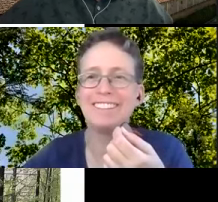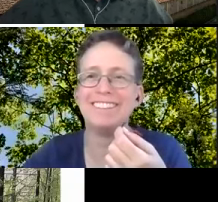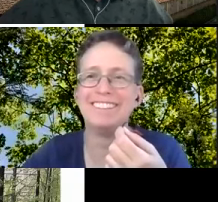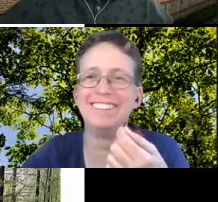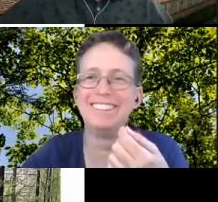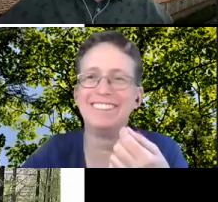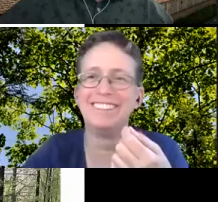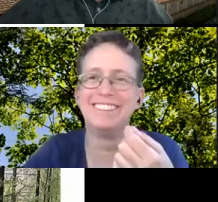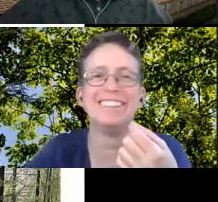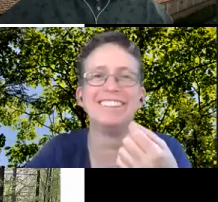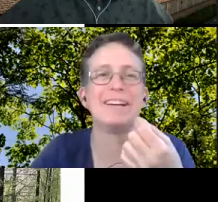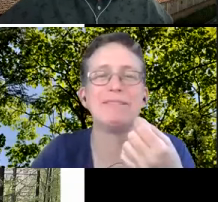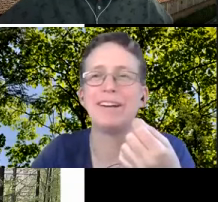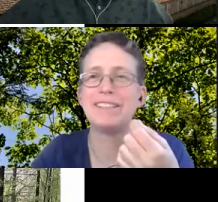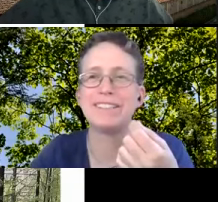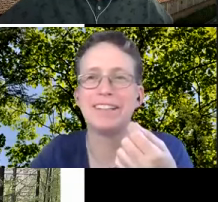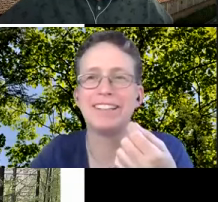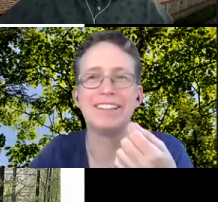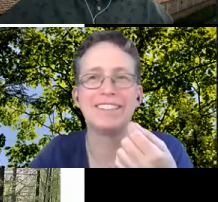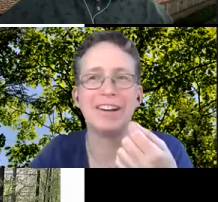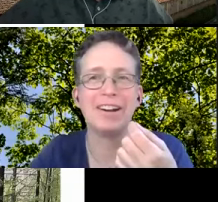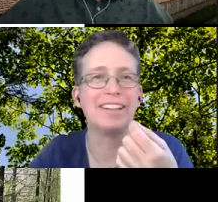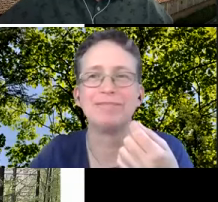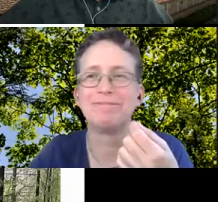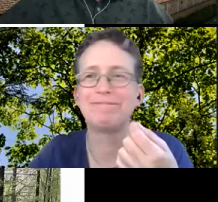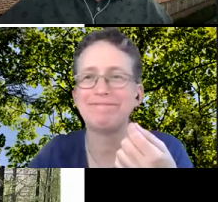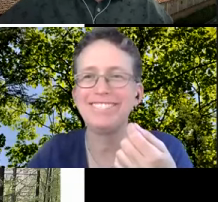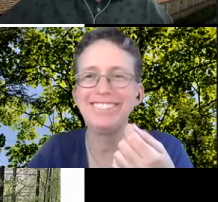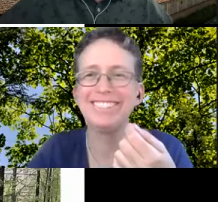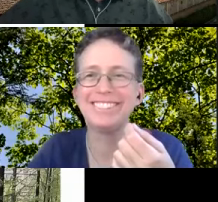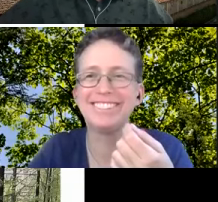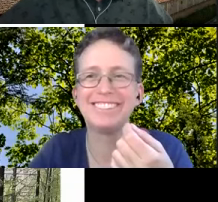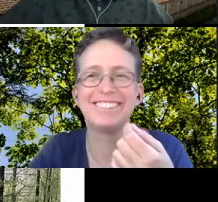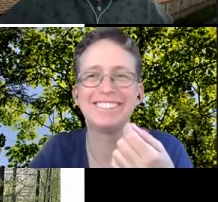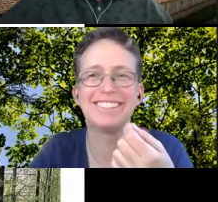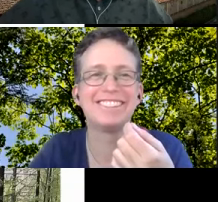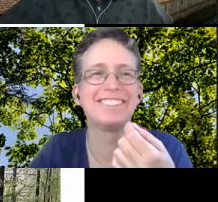Right. I'm not always as good as they are at that.